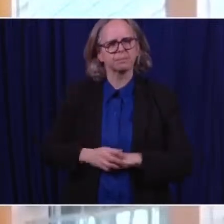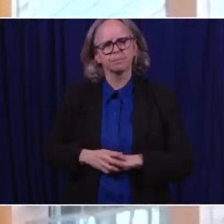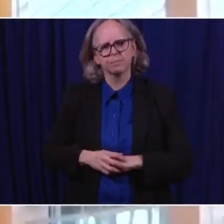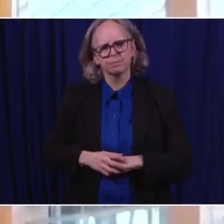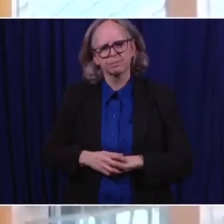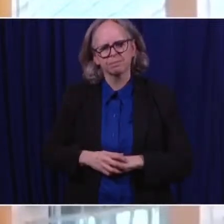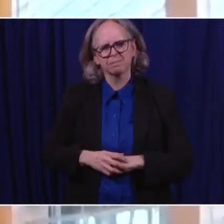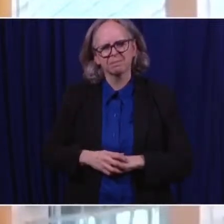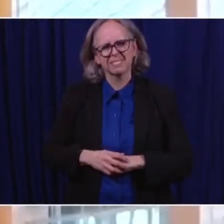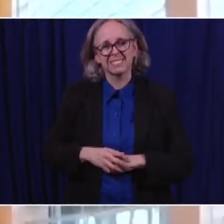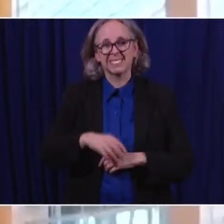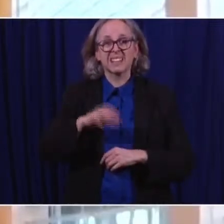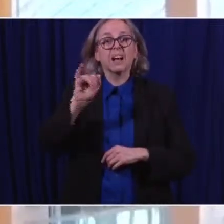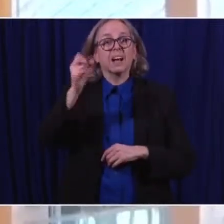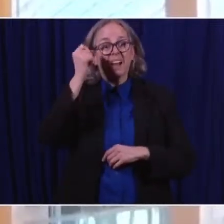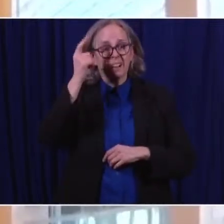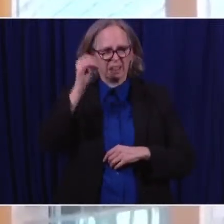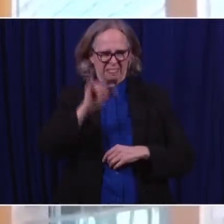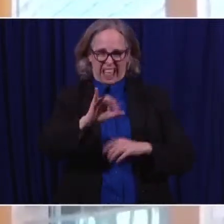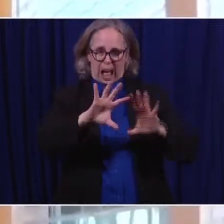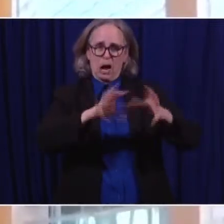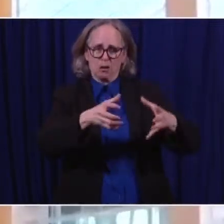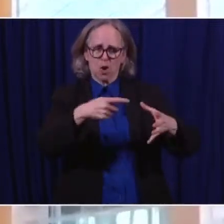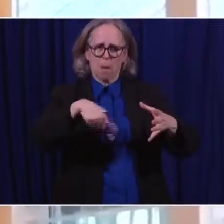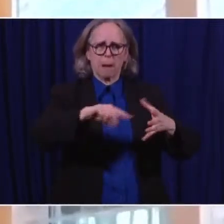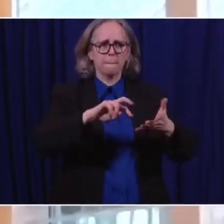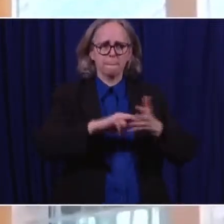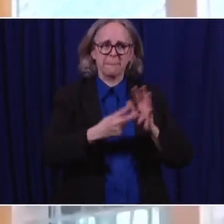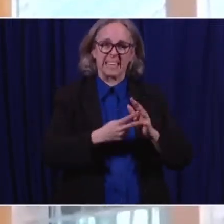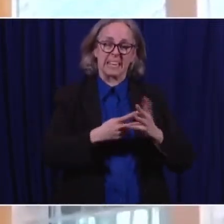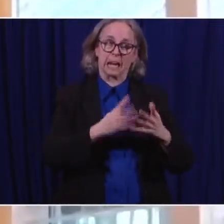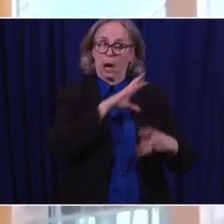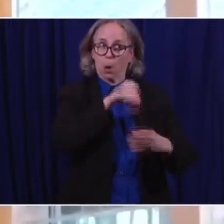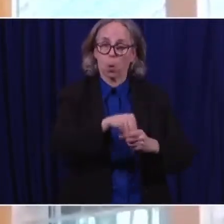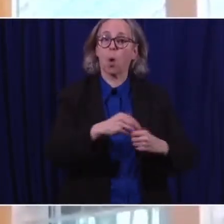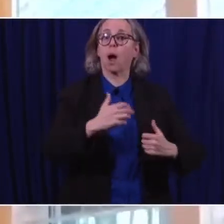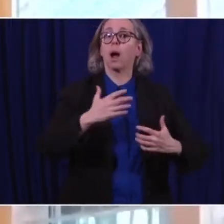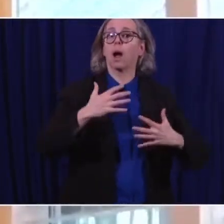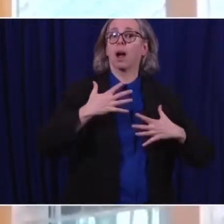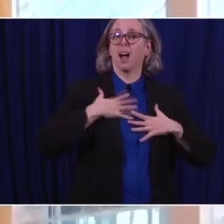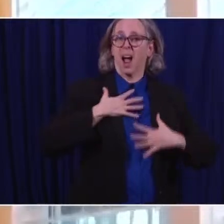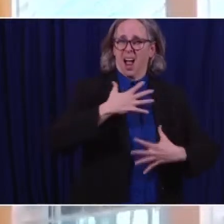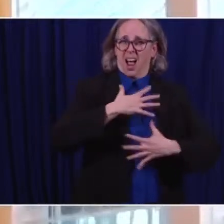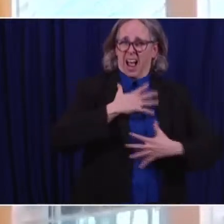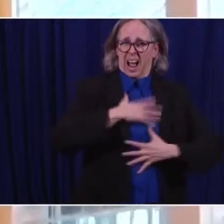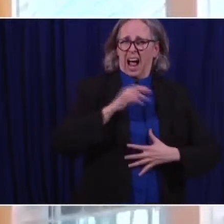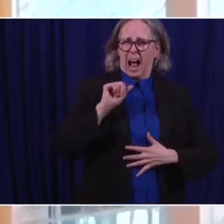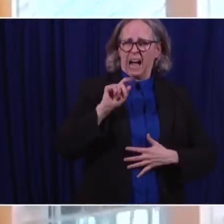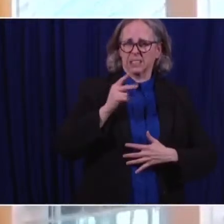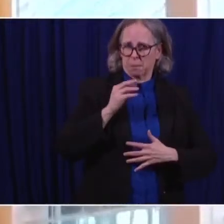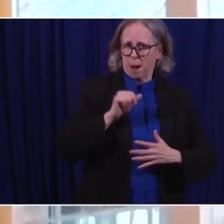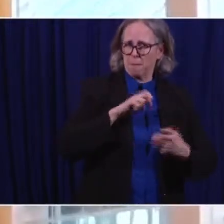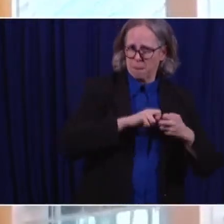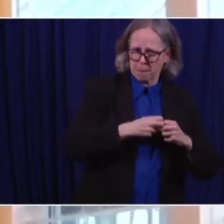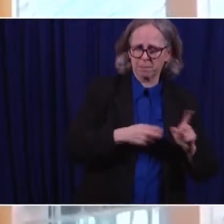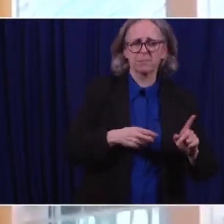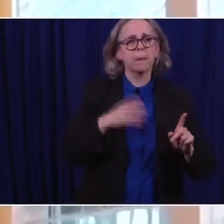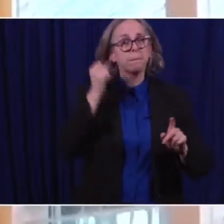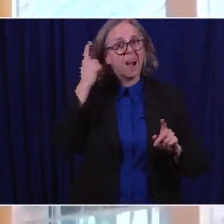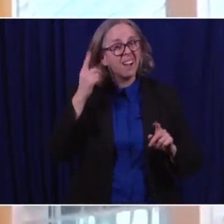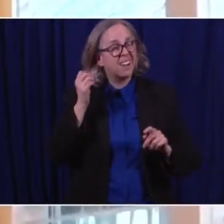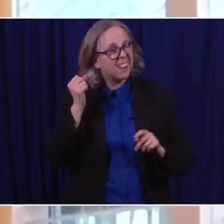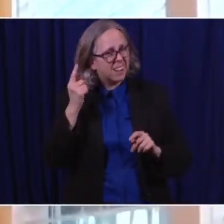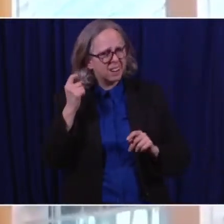can include some people with asthma, but it is, I would describe, the much more severe end of